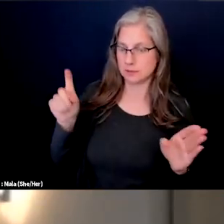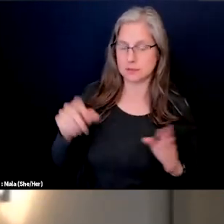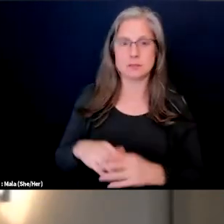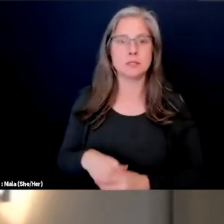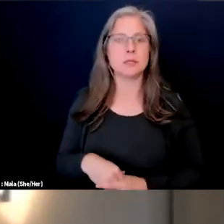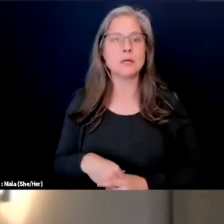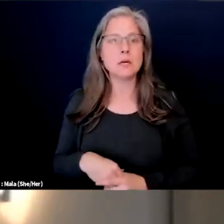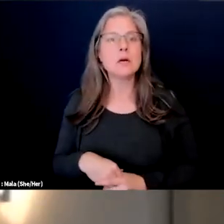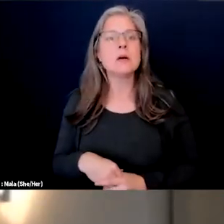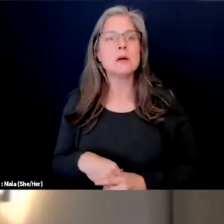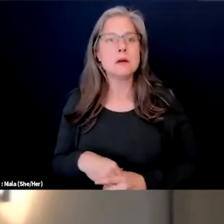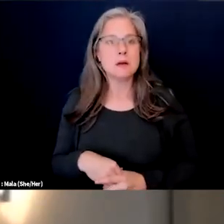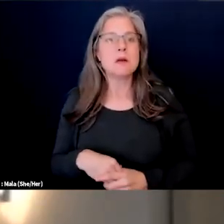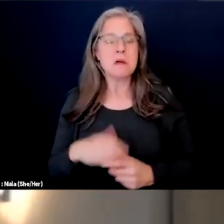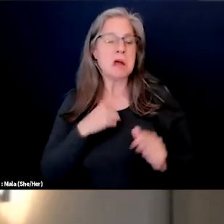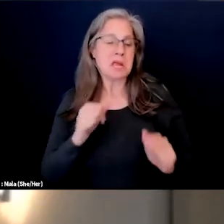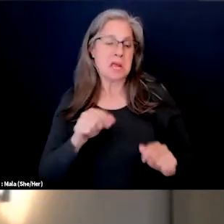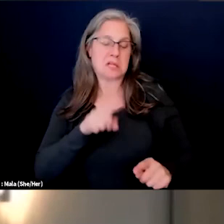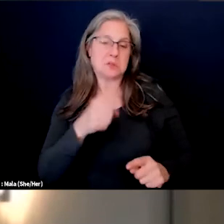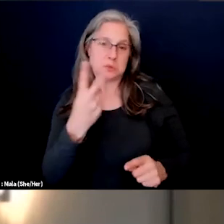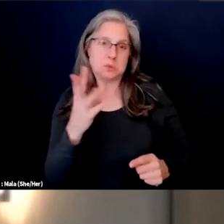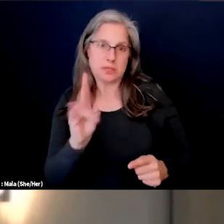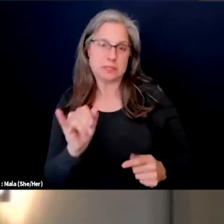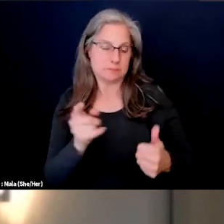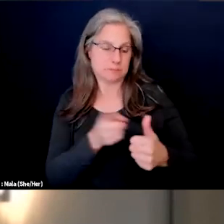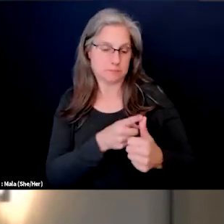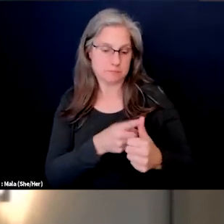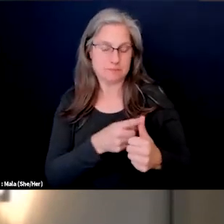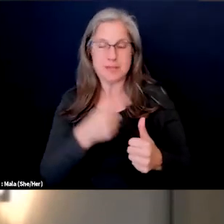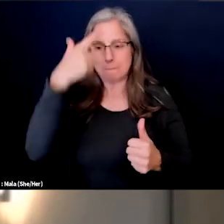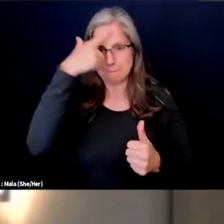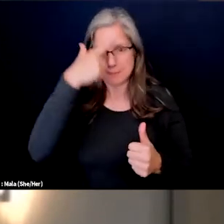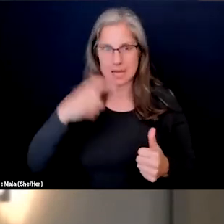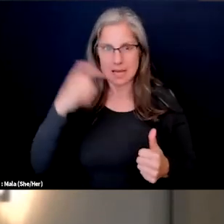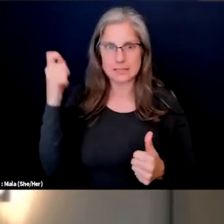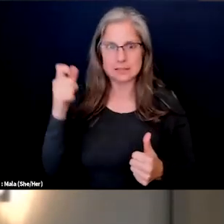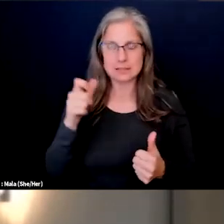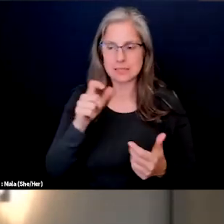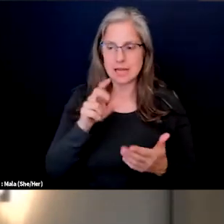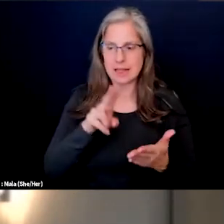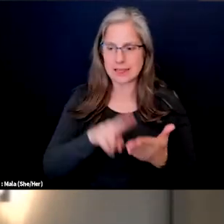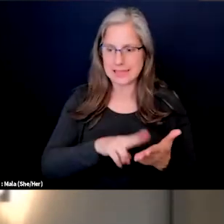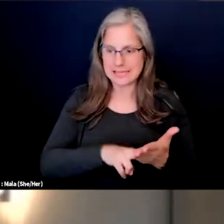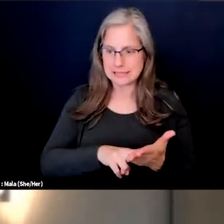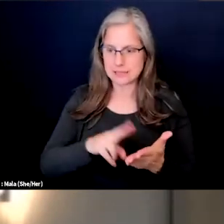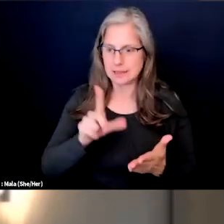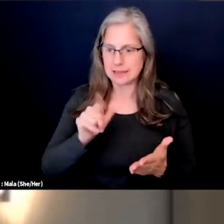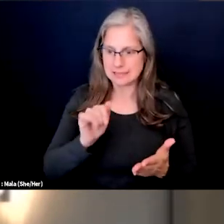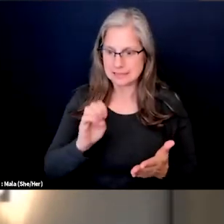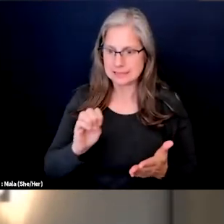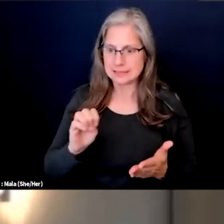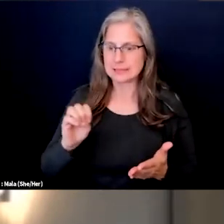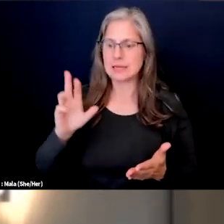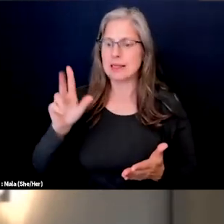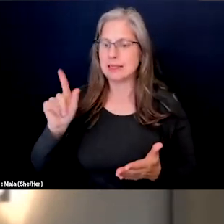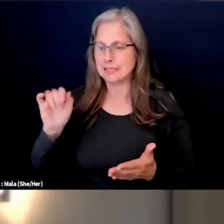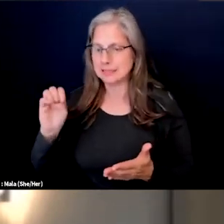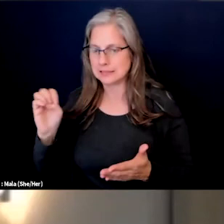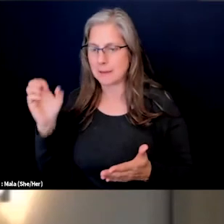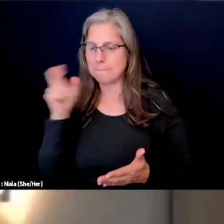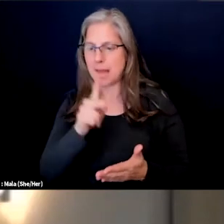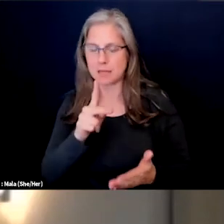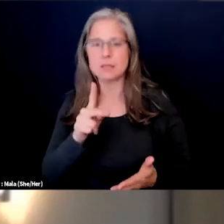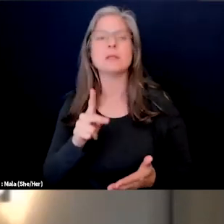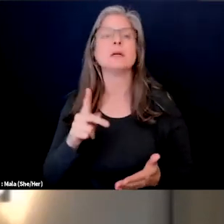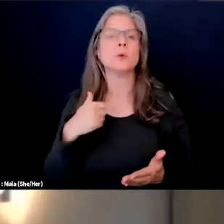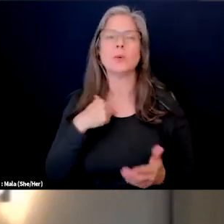Well, I can answer that in 2 ways. So first of all, because it's a lease-back contractor, we don't have the luxury of doing a competitive